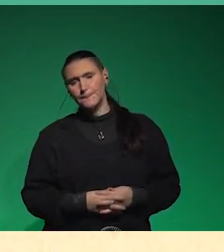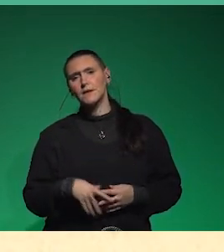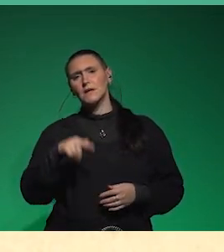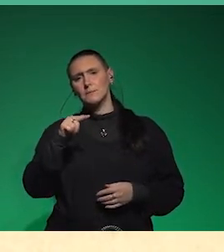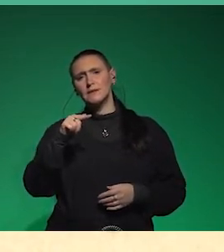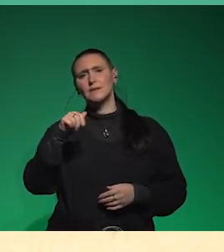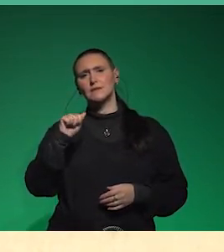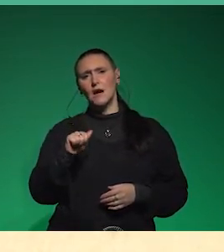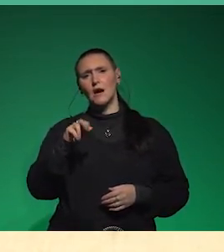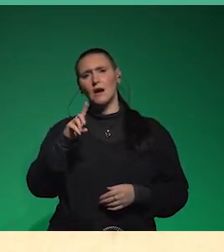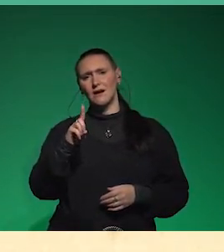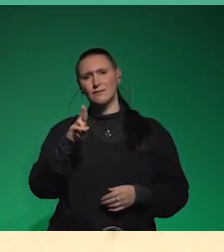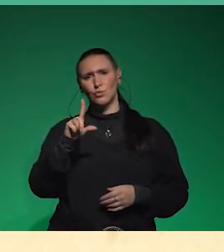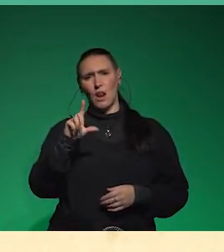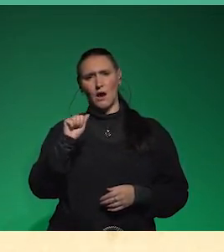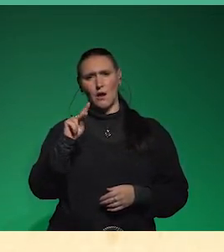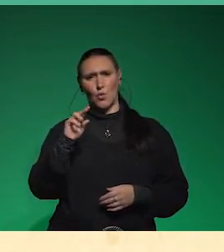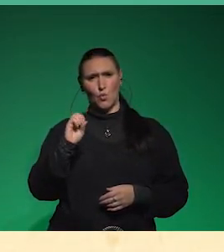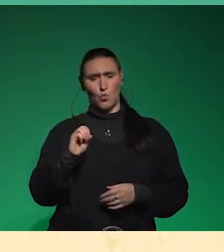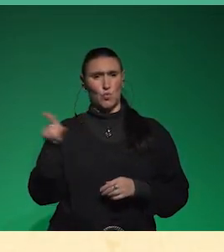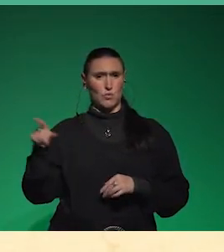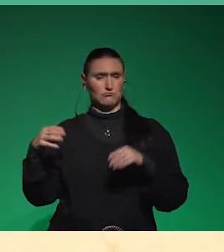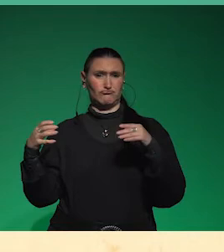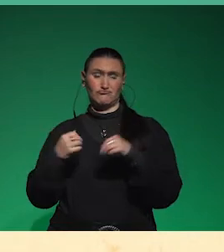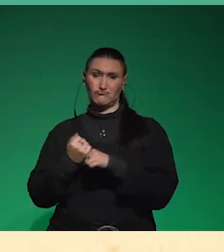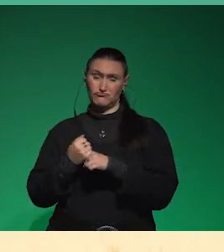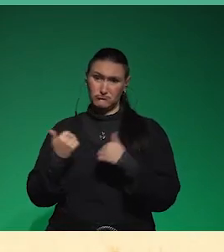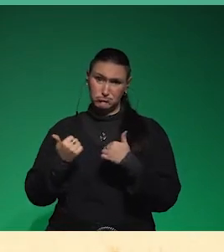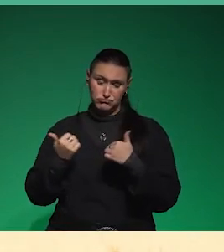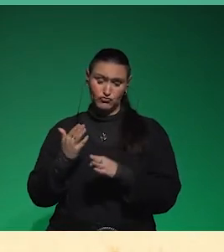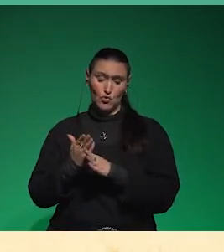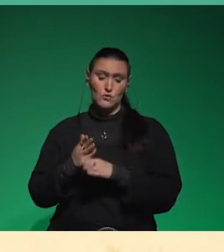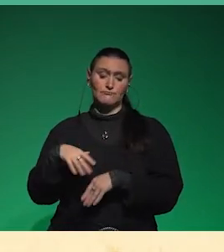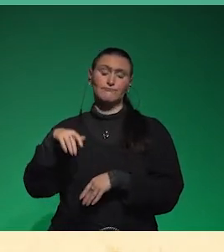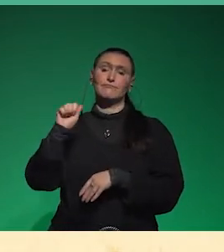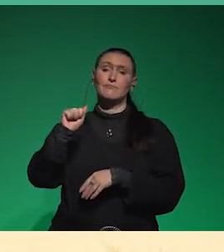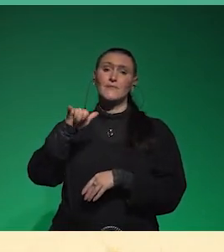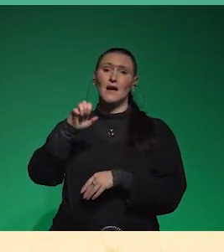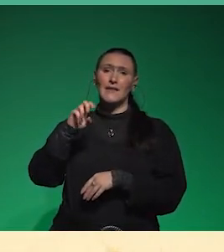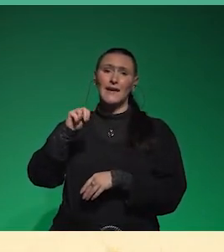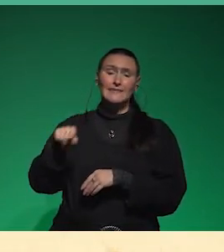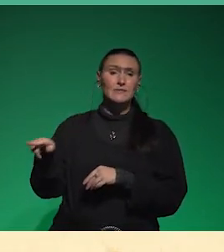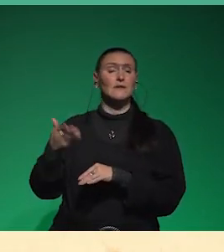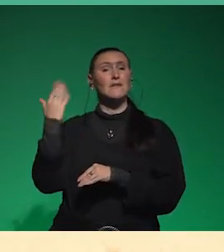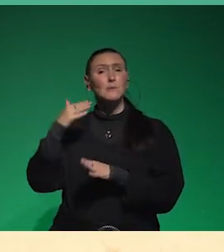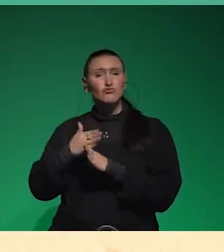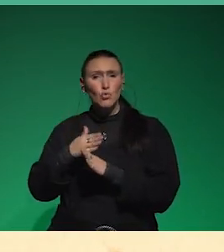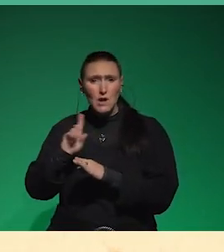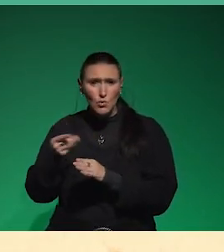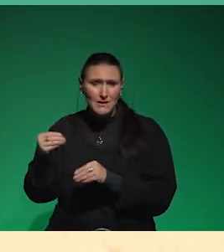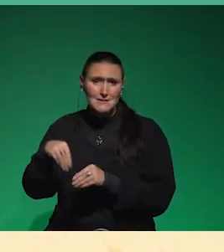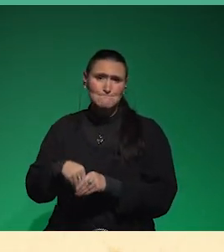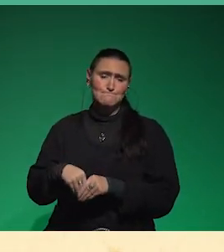where we had field work in Sulawesi. So there has been a very long collaboration. And this kind of research can only be done if we